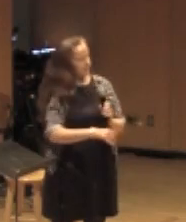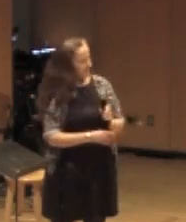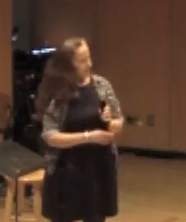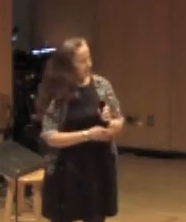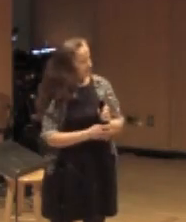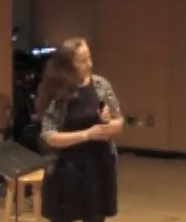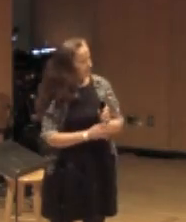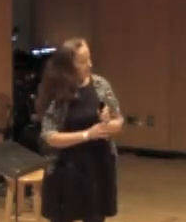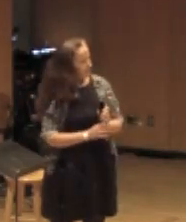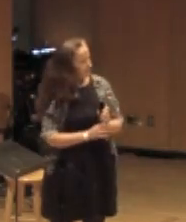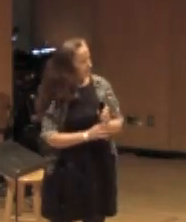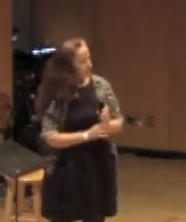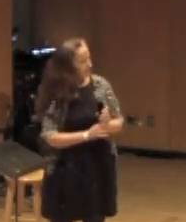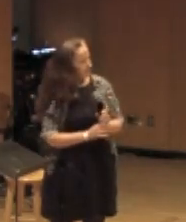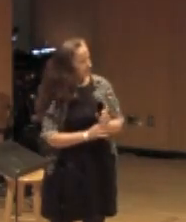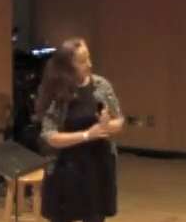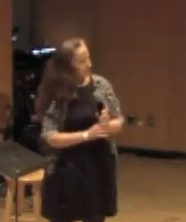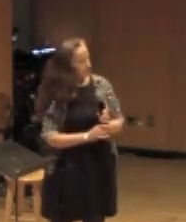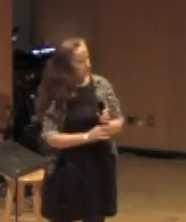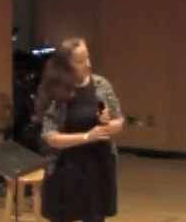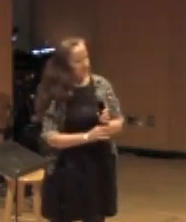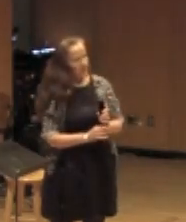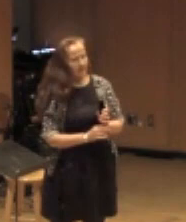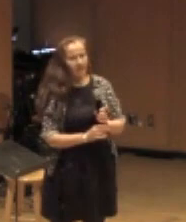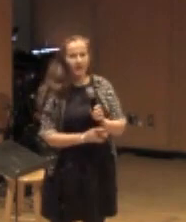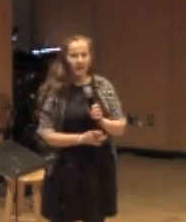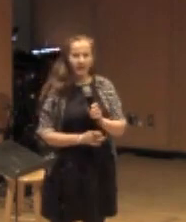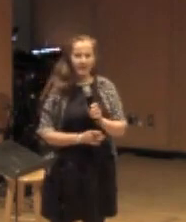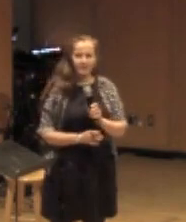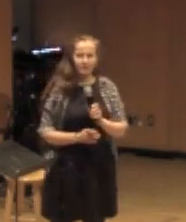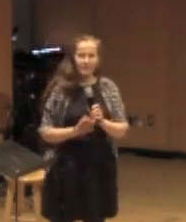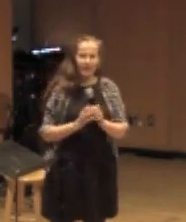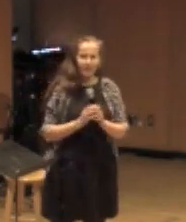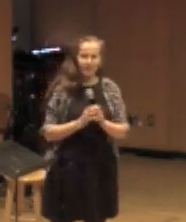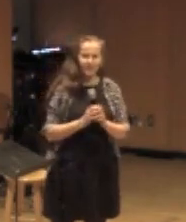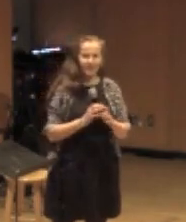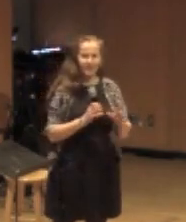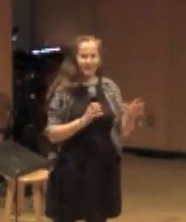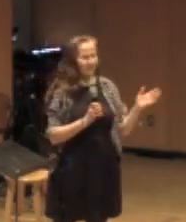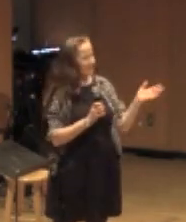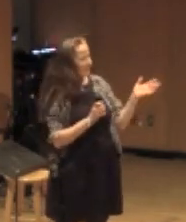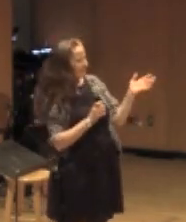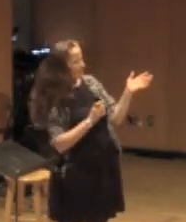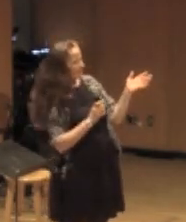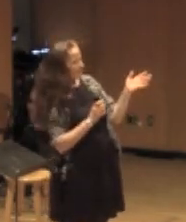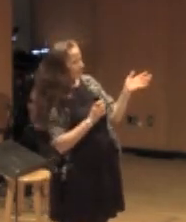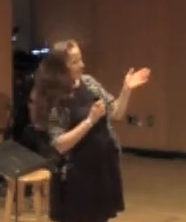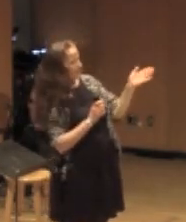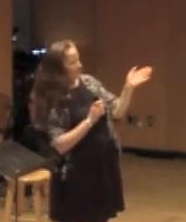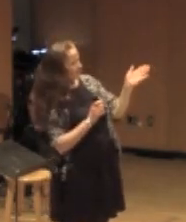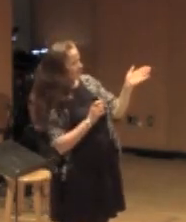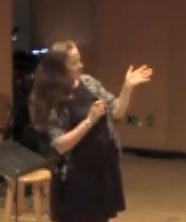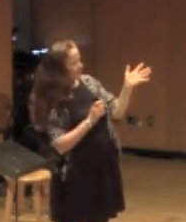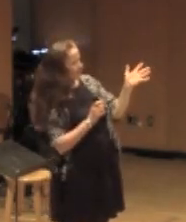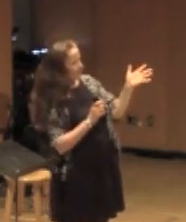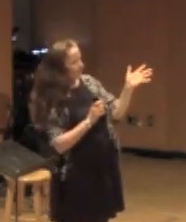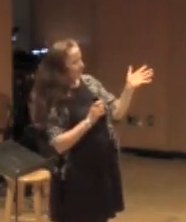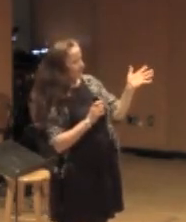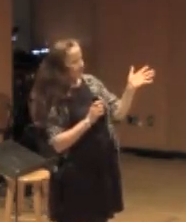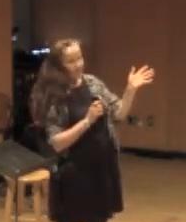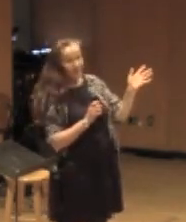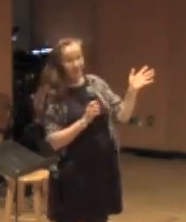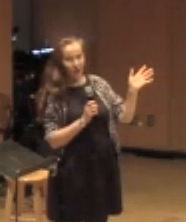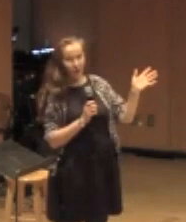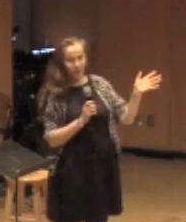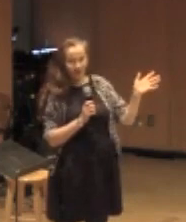4:30 for the next one 4:30ish let's say 4:30ish uh so now the the participatory fossil